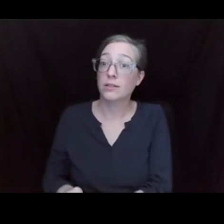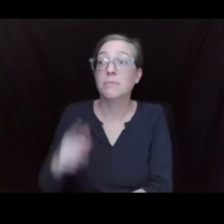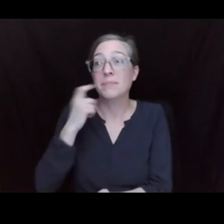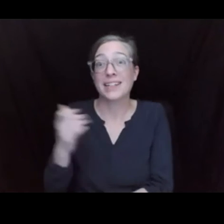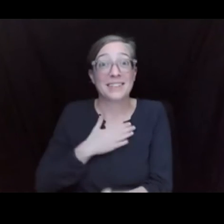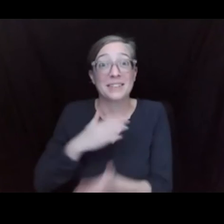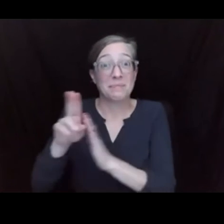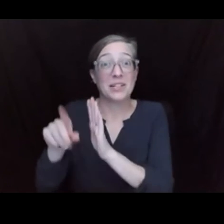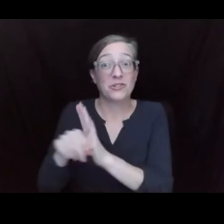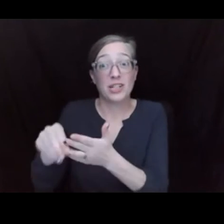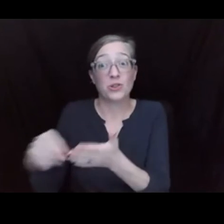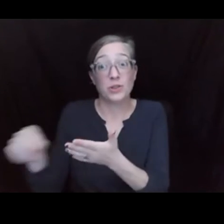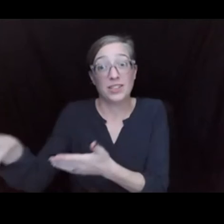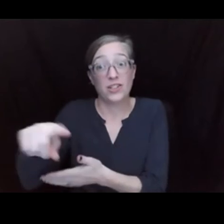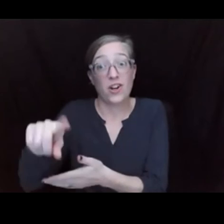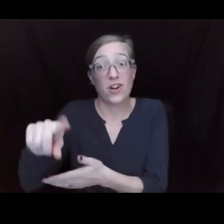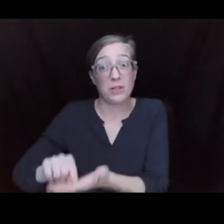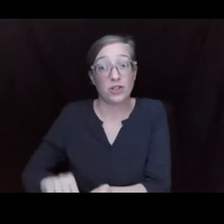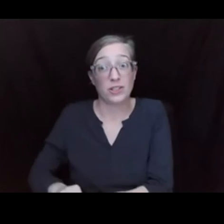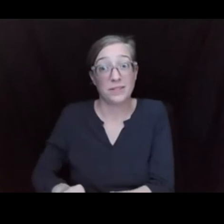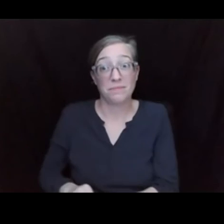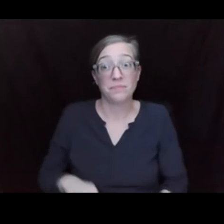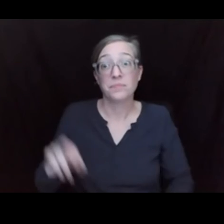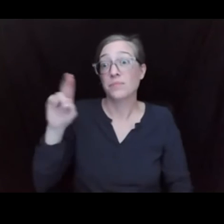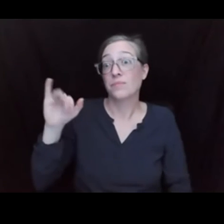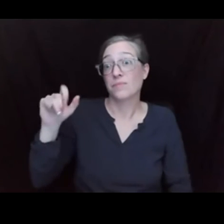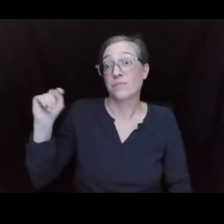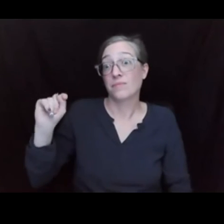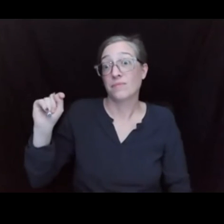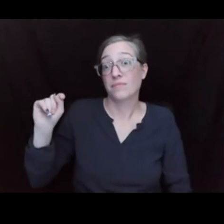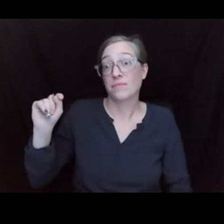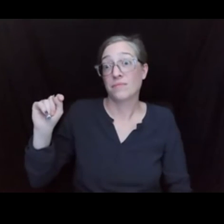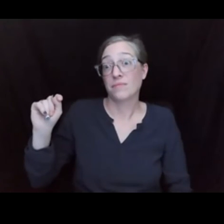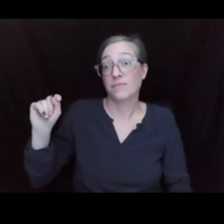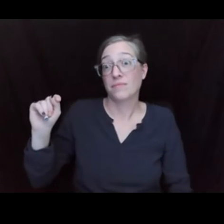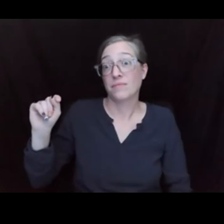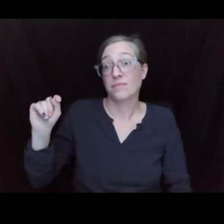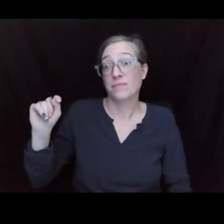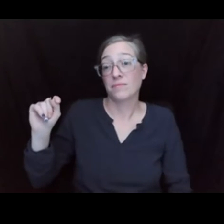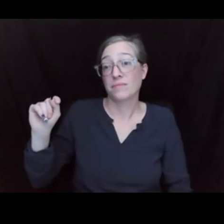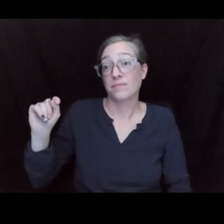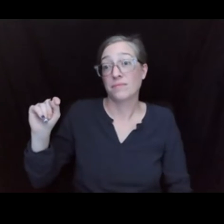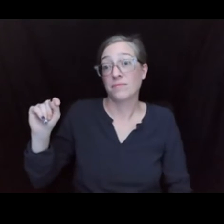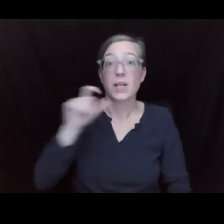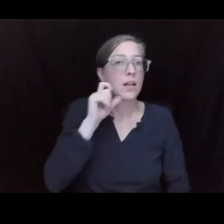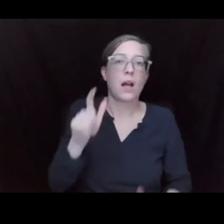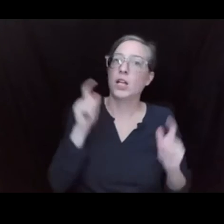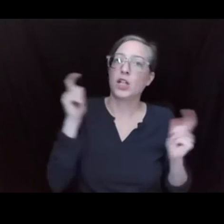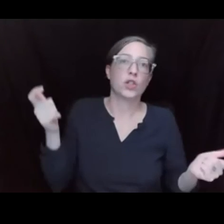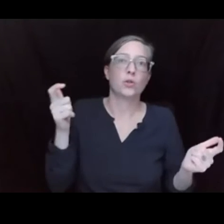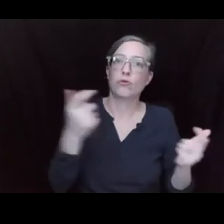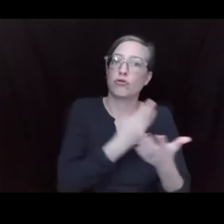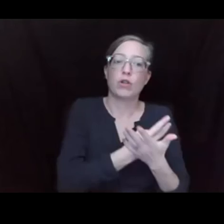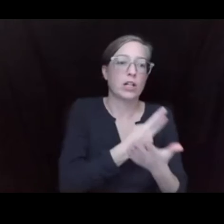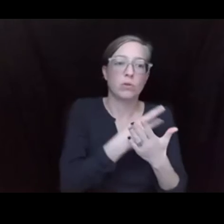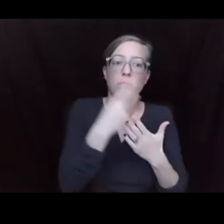publishing. RIT, different, for example, from University of Rochester, we do not have such a big graduate program. So the